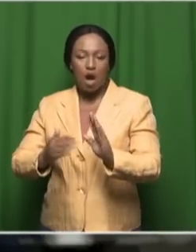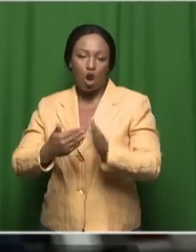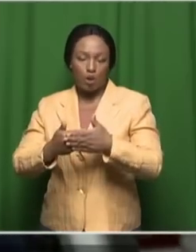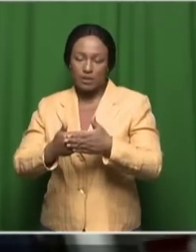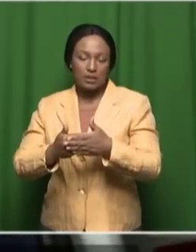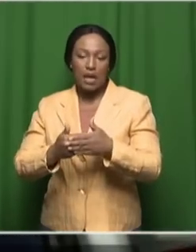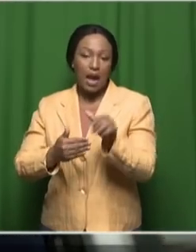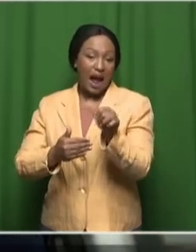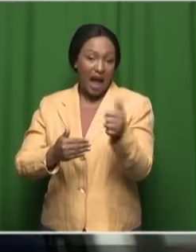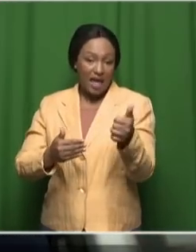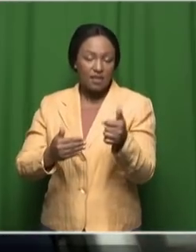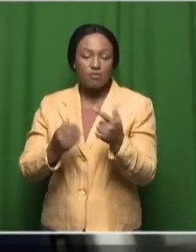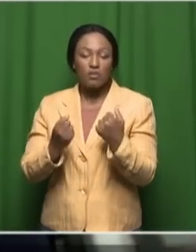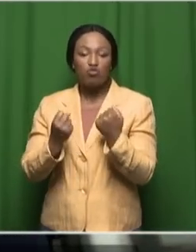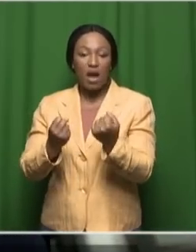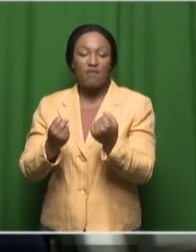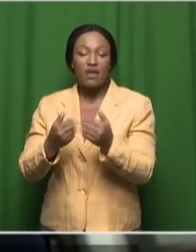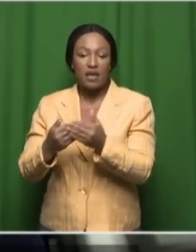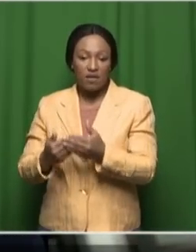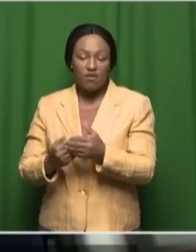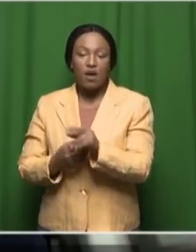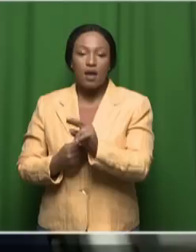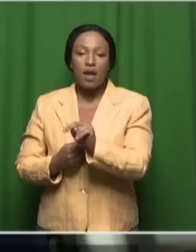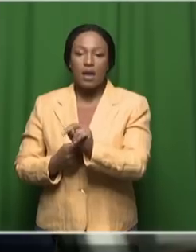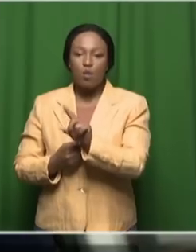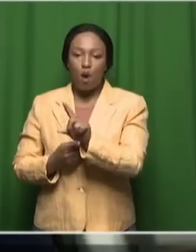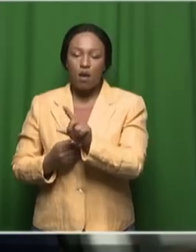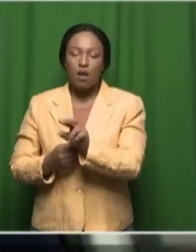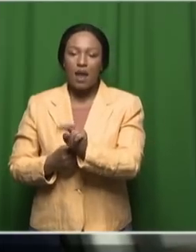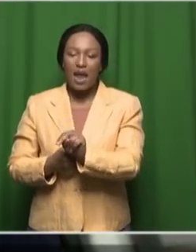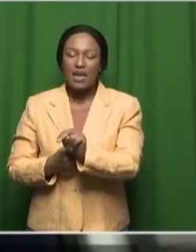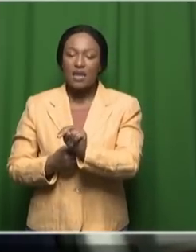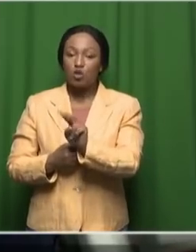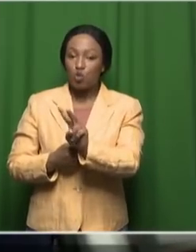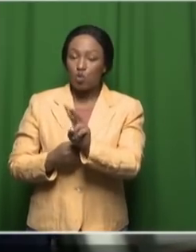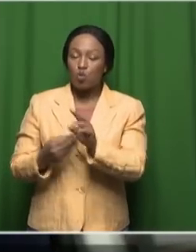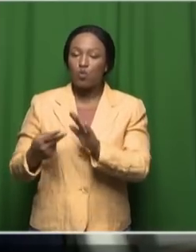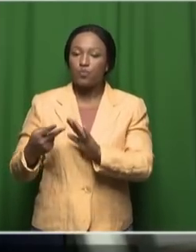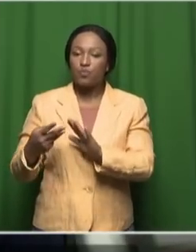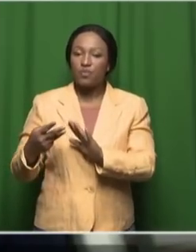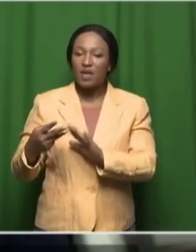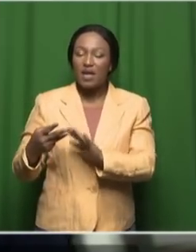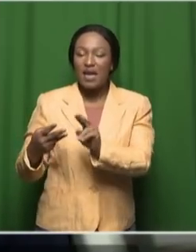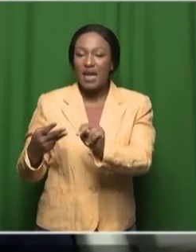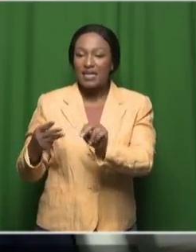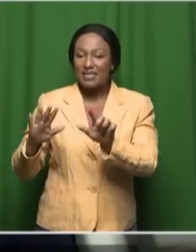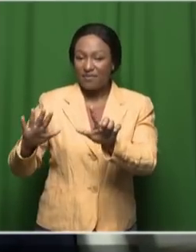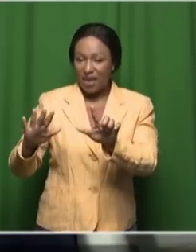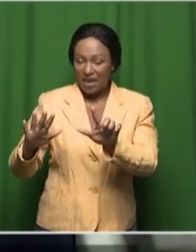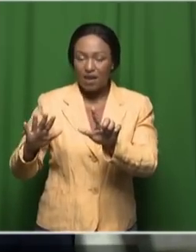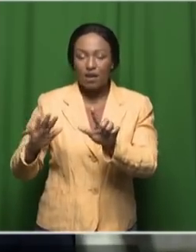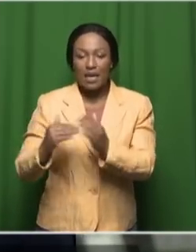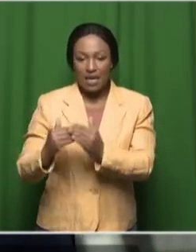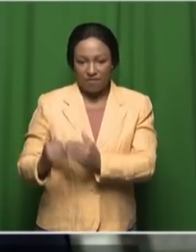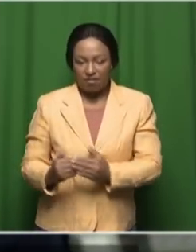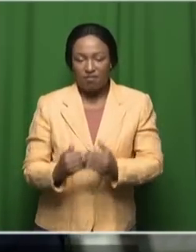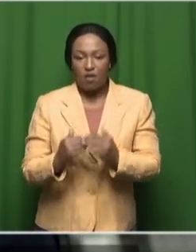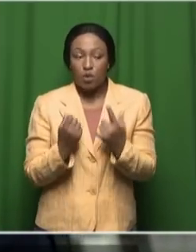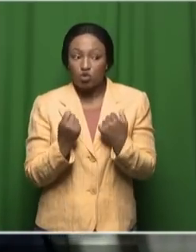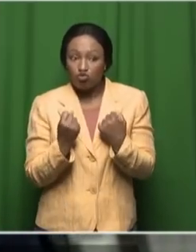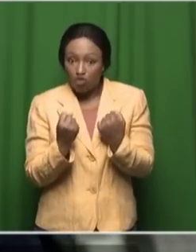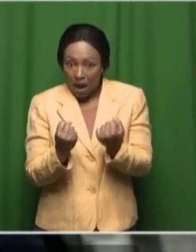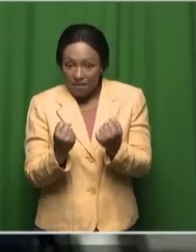the N1, N2, the R300, the N7. So drivers just need to drive through cautiously through